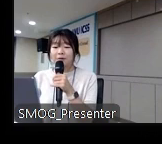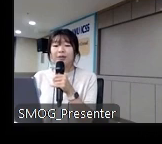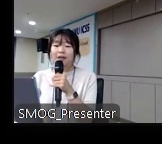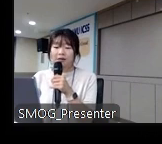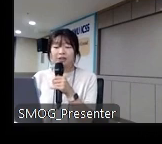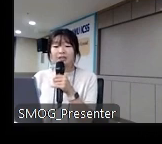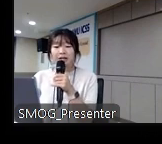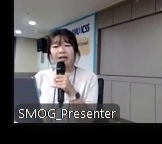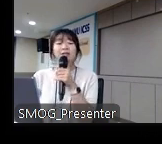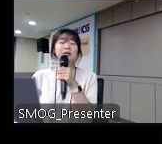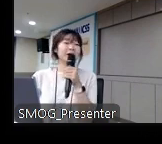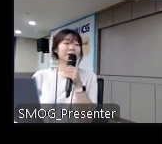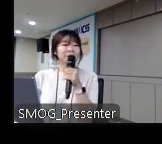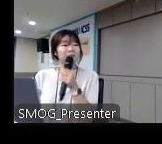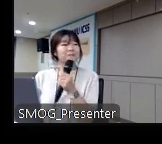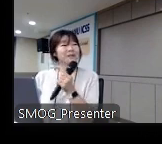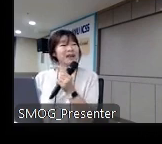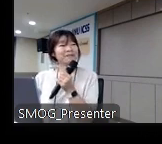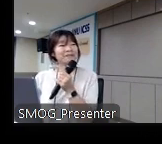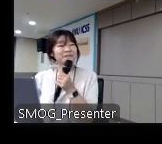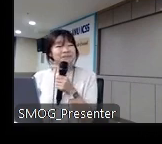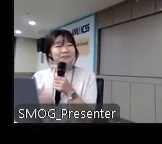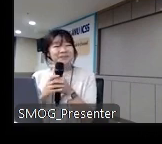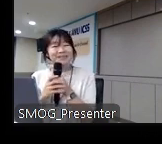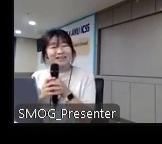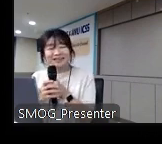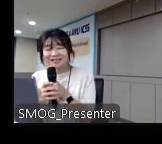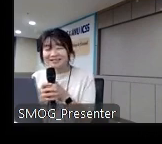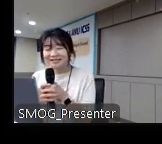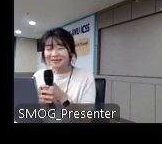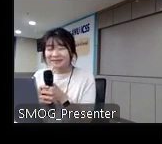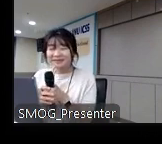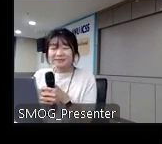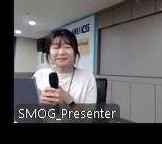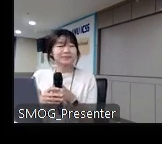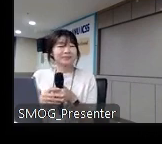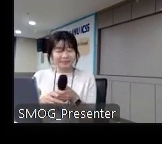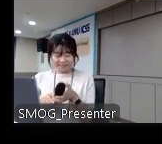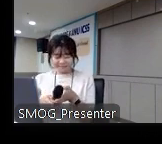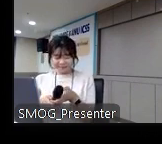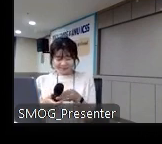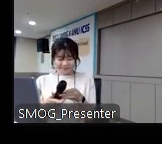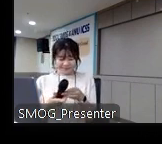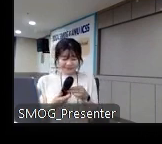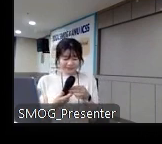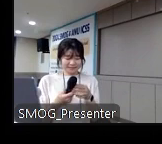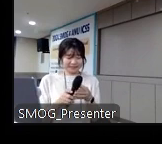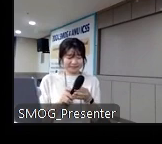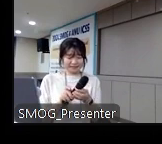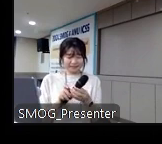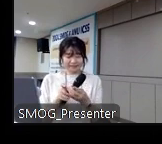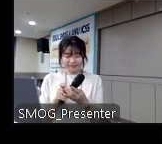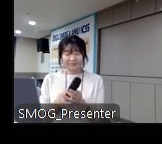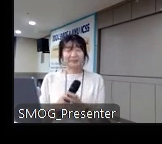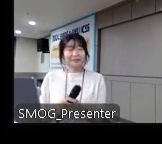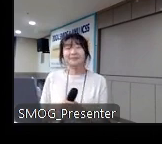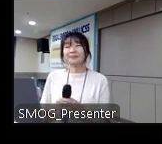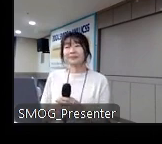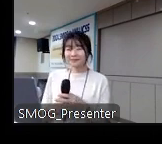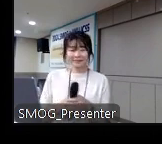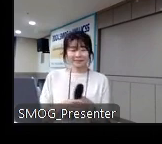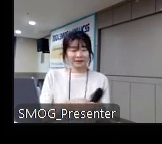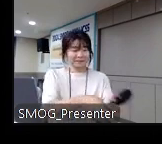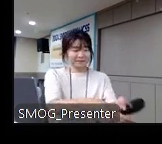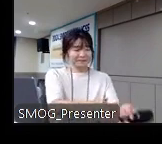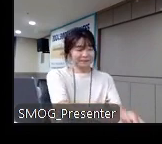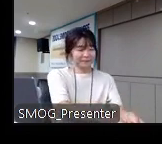spoken languages, and so on. Yeah, thank you so much. And yeah, I think it's good time to finish this